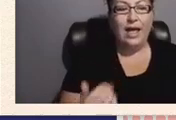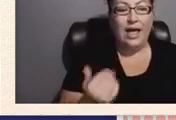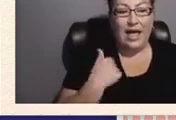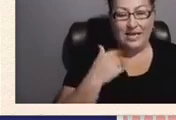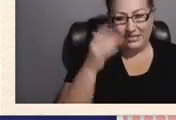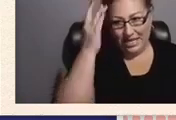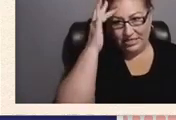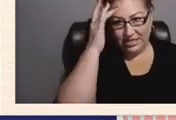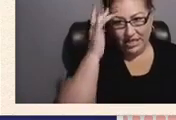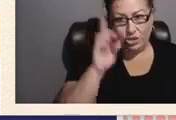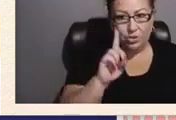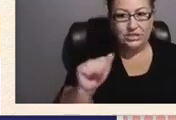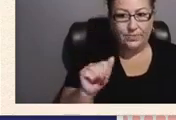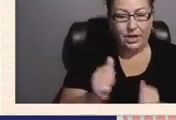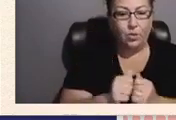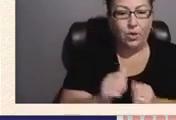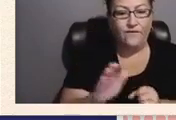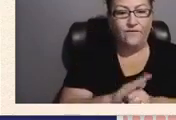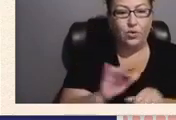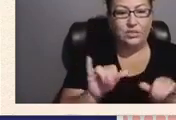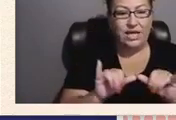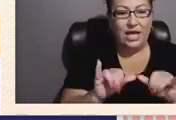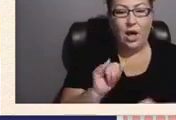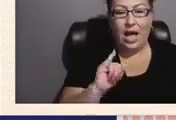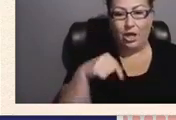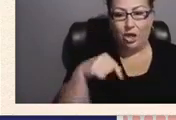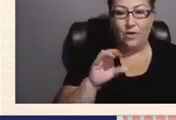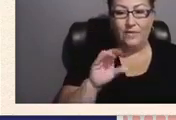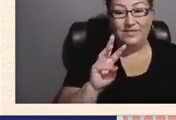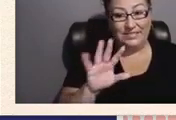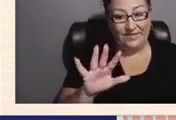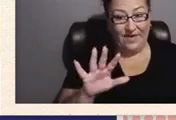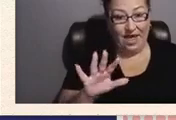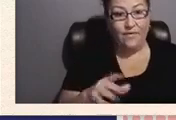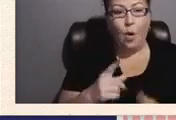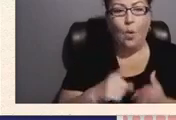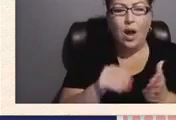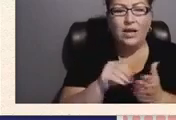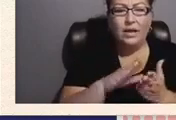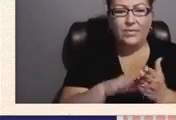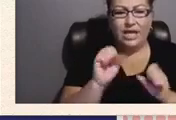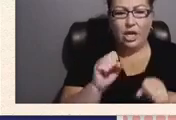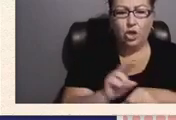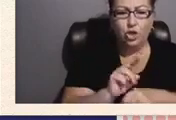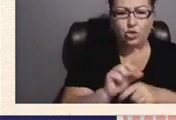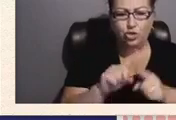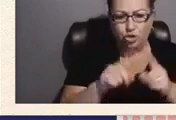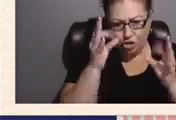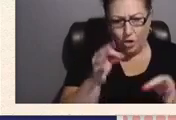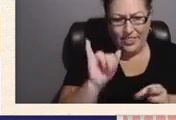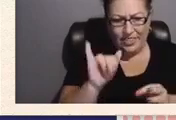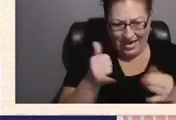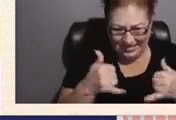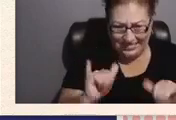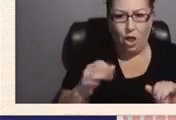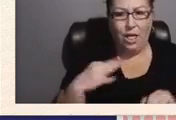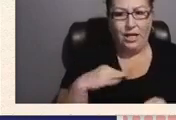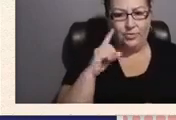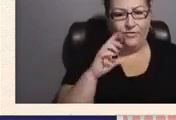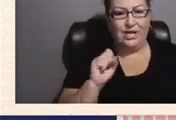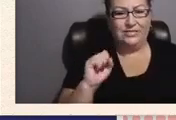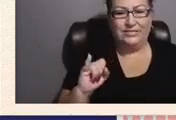with a full-scale IQ of 65. What documentation can you use to determine he's still eligible for SSI